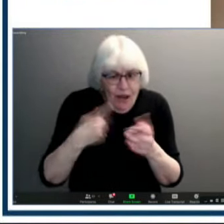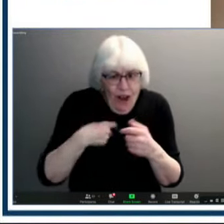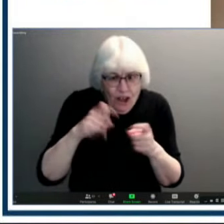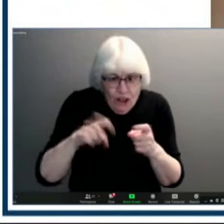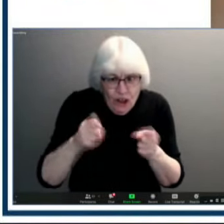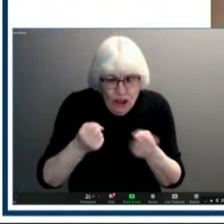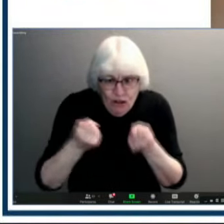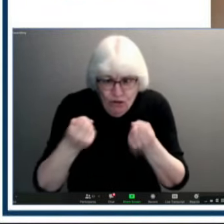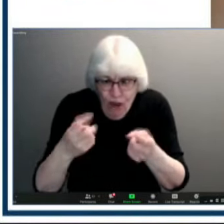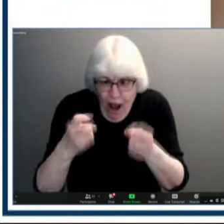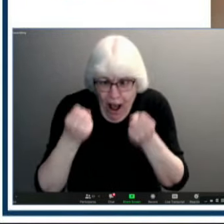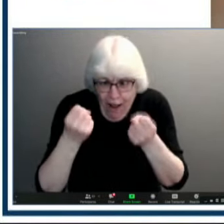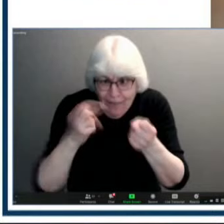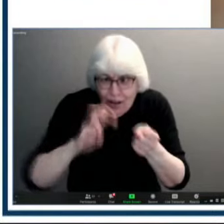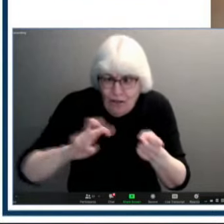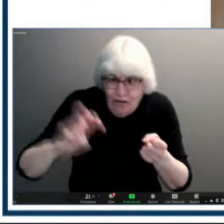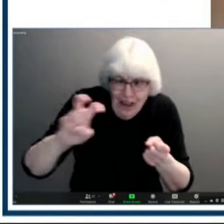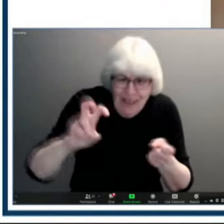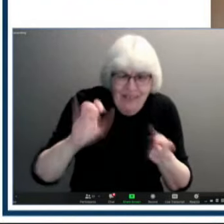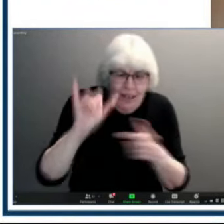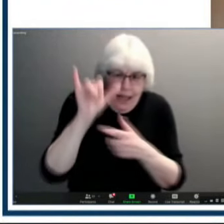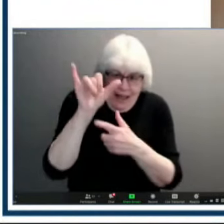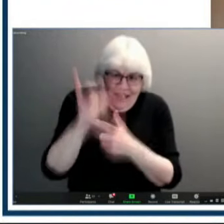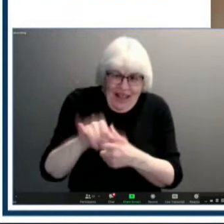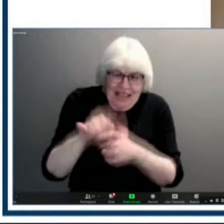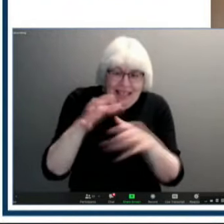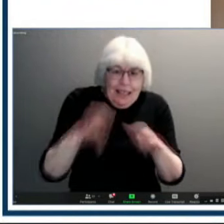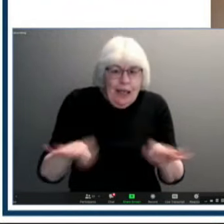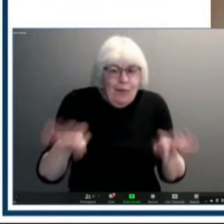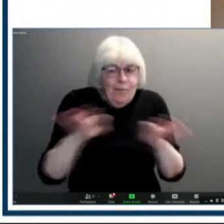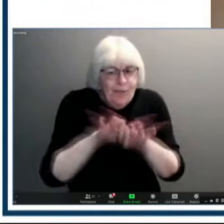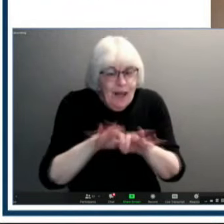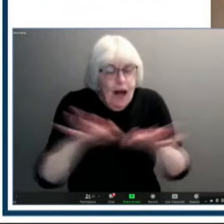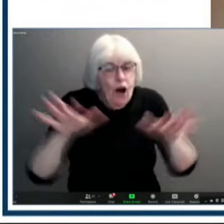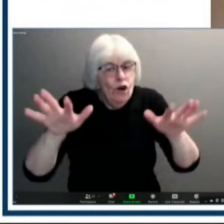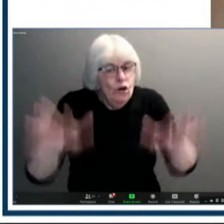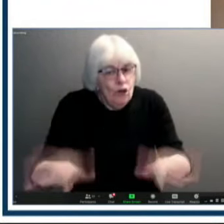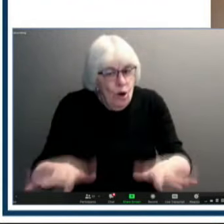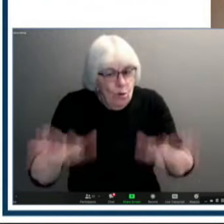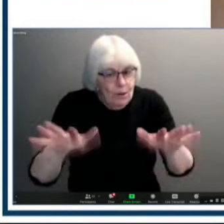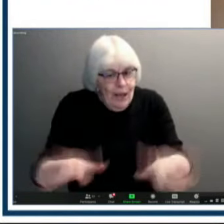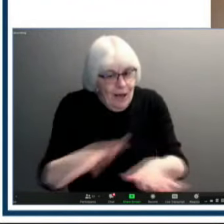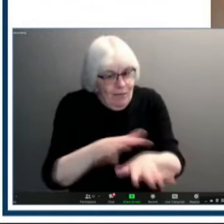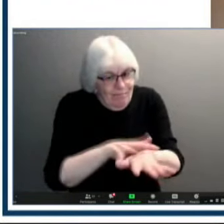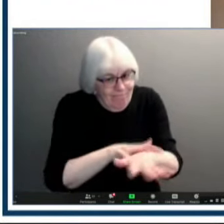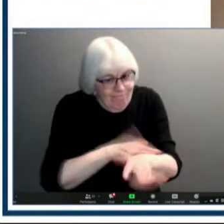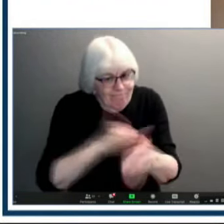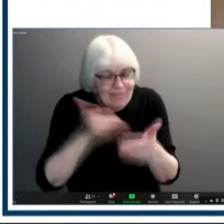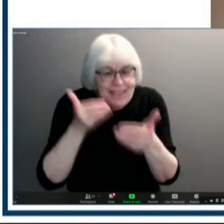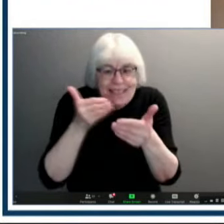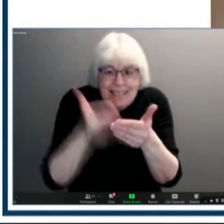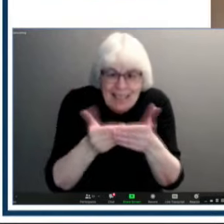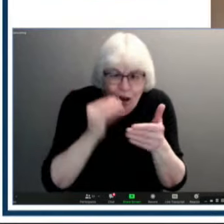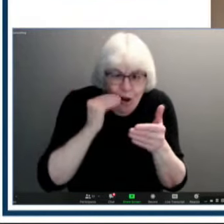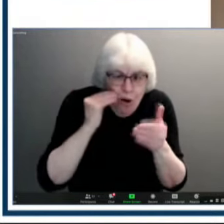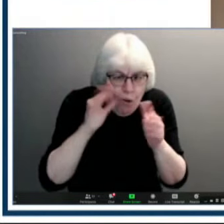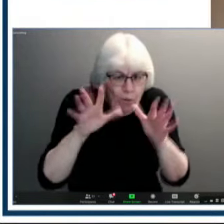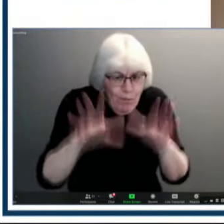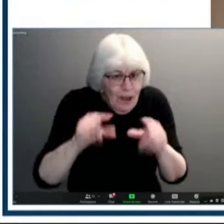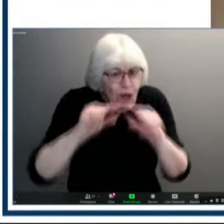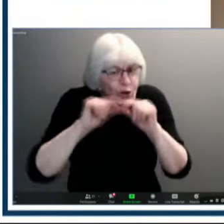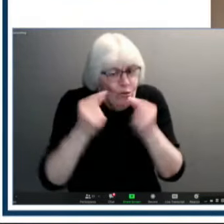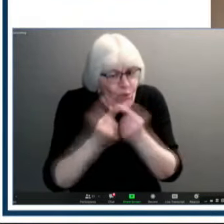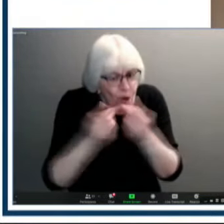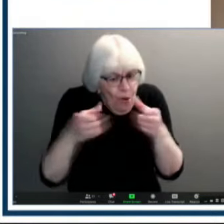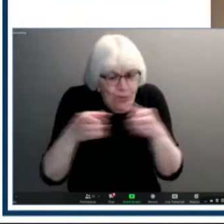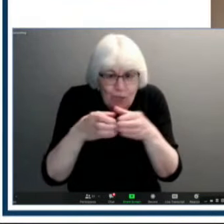That to me would be inherent and part of this. Just slow down, stay close to home, stay in small groups. We will get to see your broader family